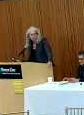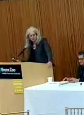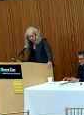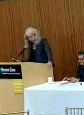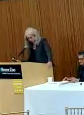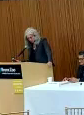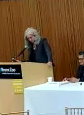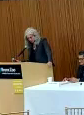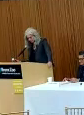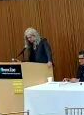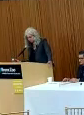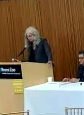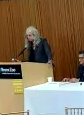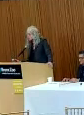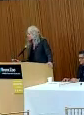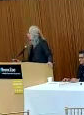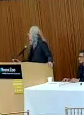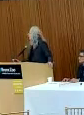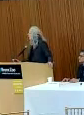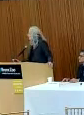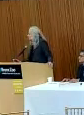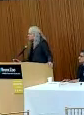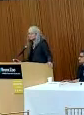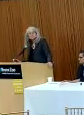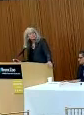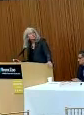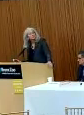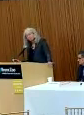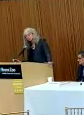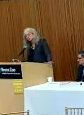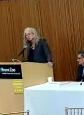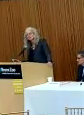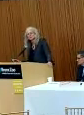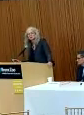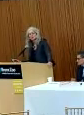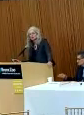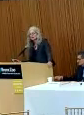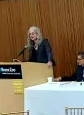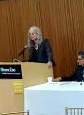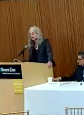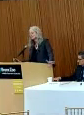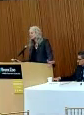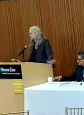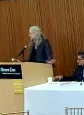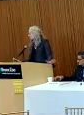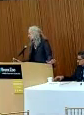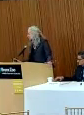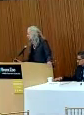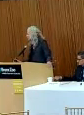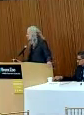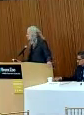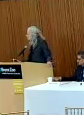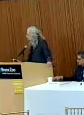Equitable neighborhoods across the state um that was a whirlwind tour of our report um happy to answer any